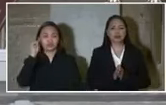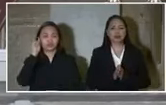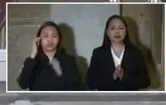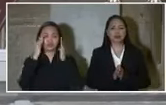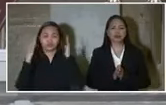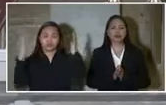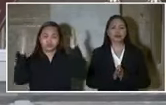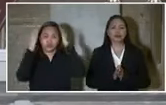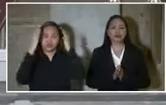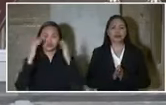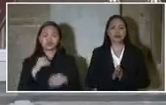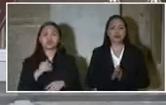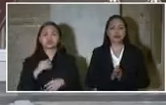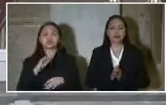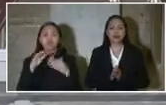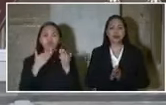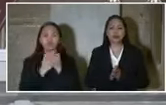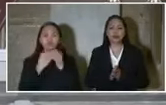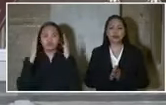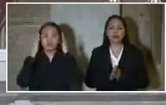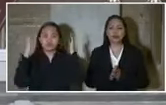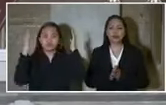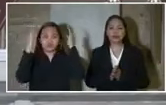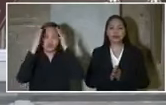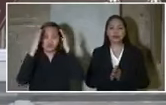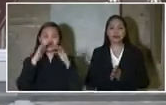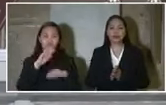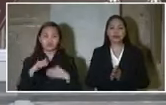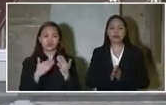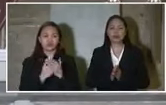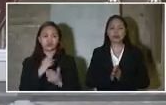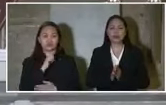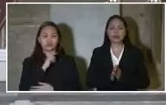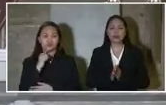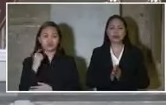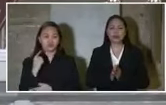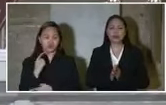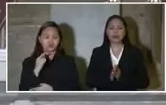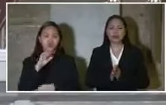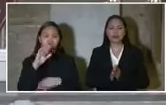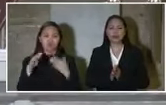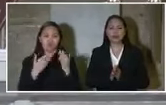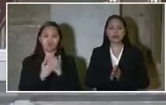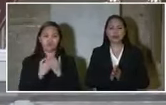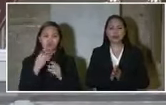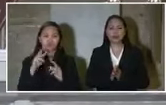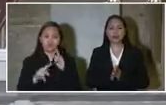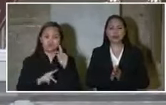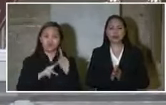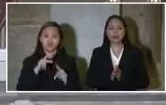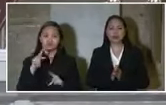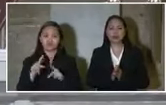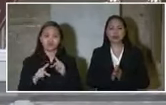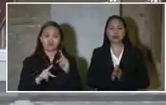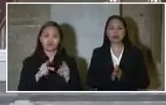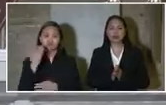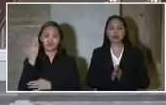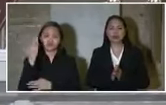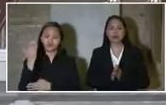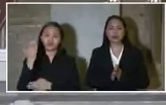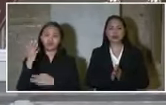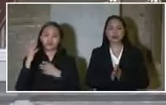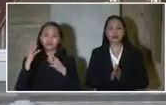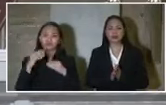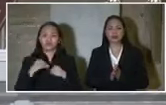Bishop, the order of bishops, all the clergy, and the entire people you have gained for your